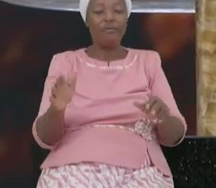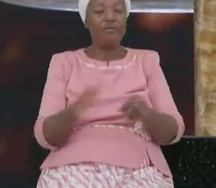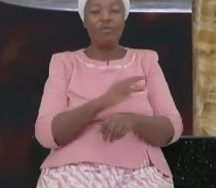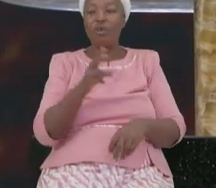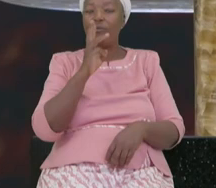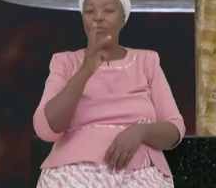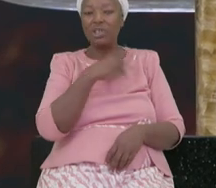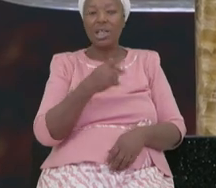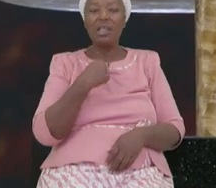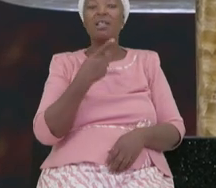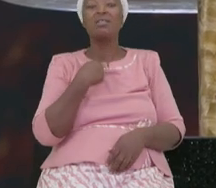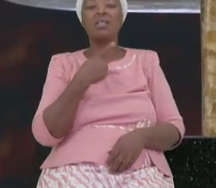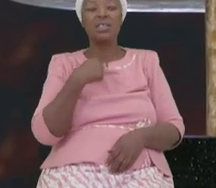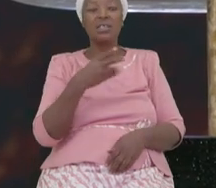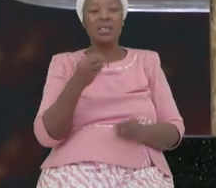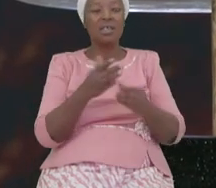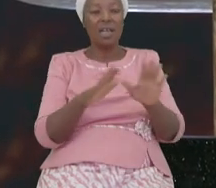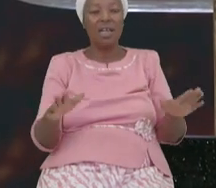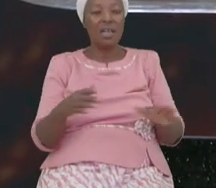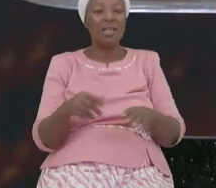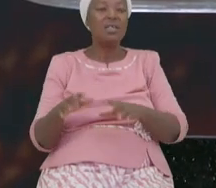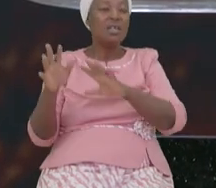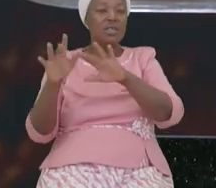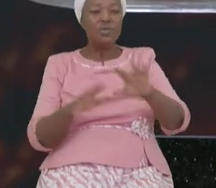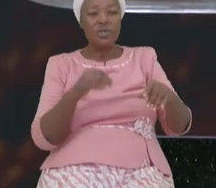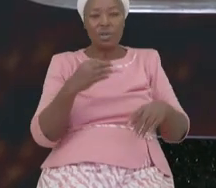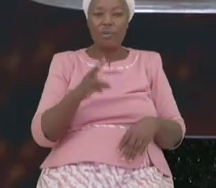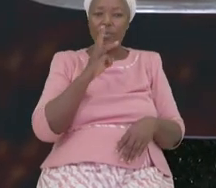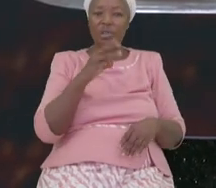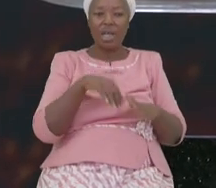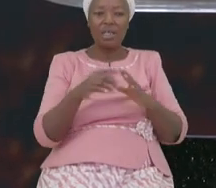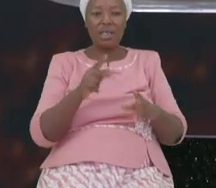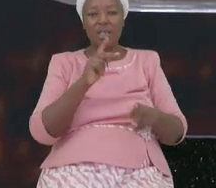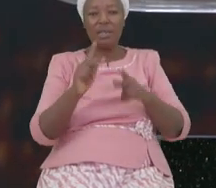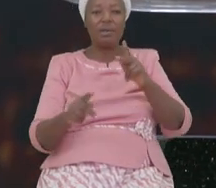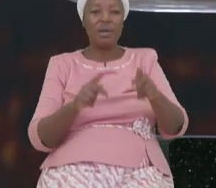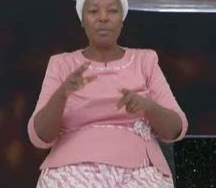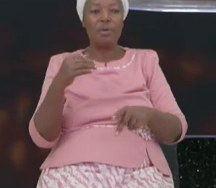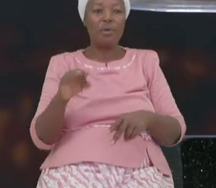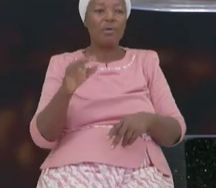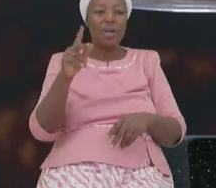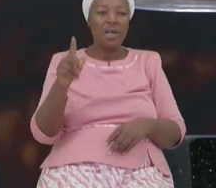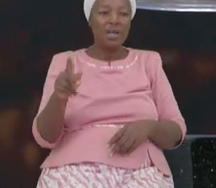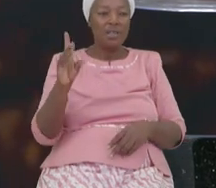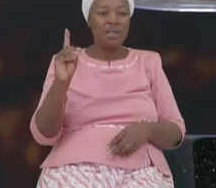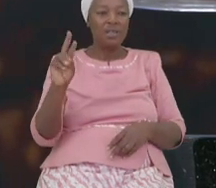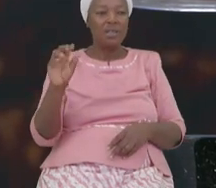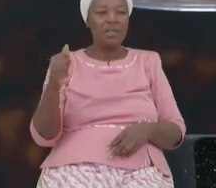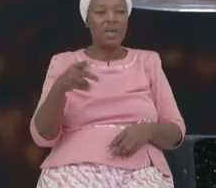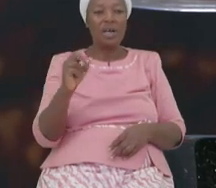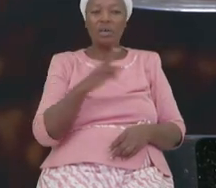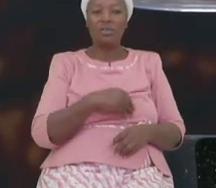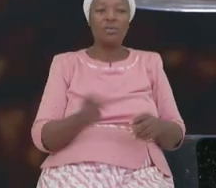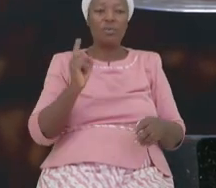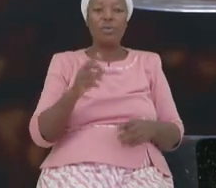and land springs of water. In the habitation of dragons, where each lay